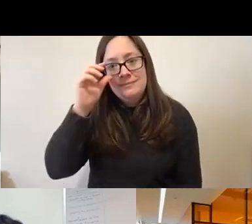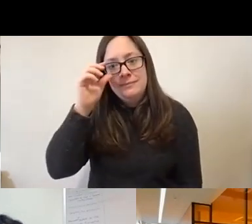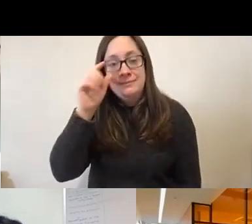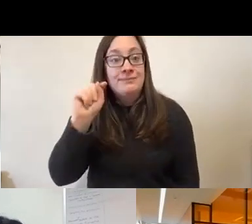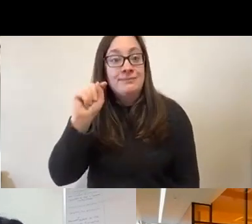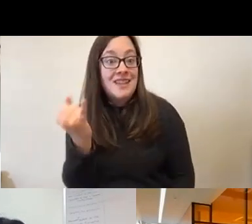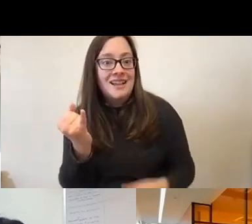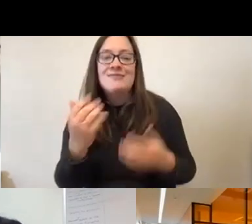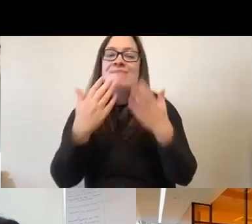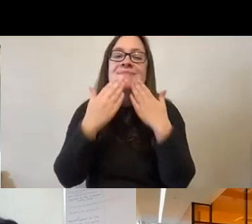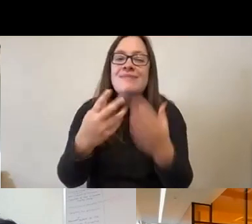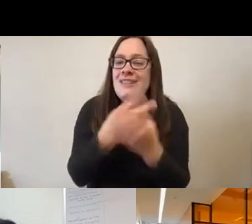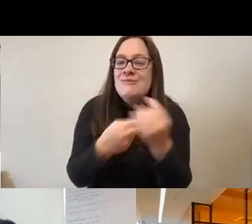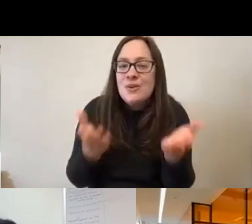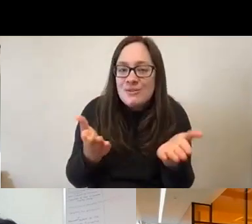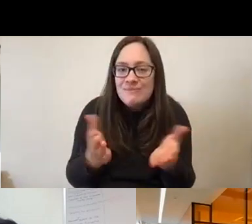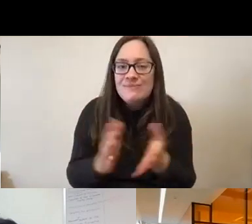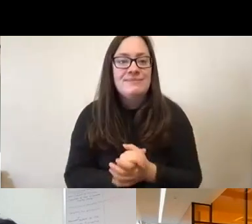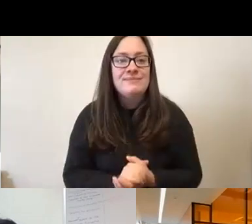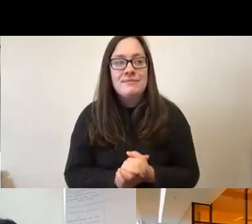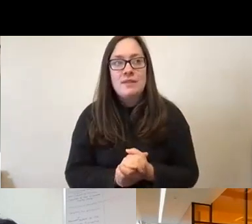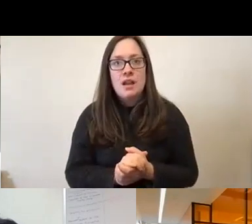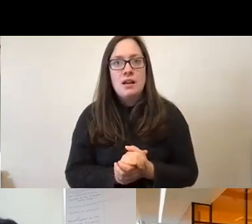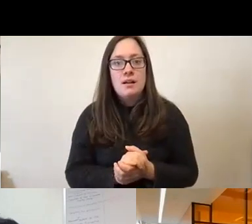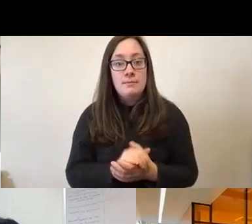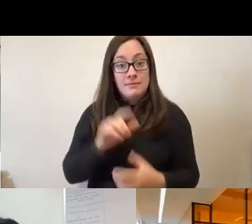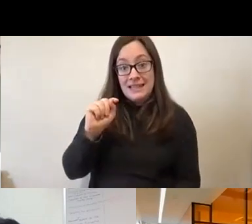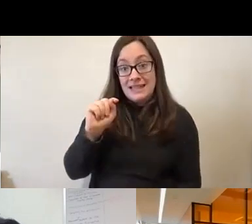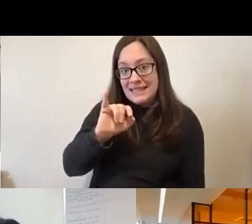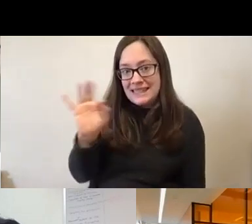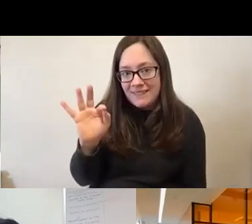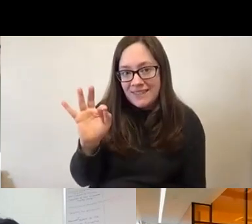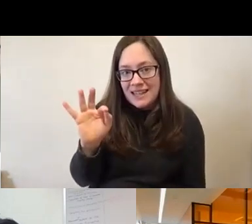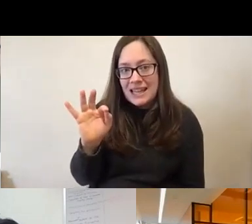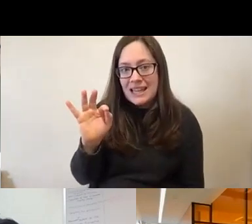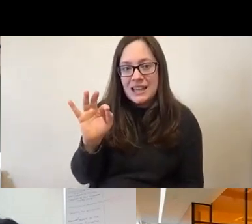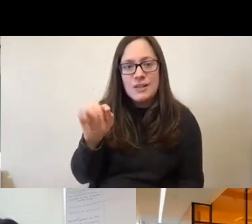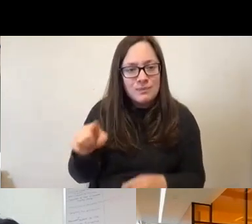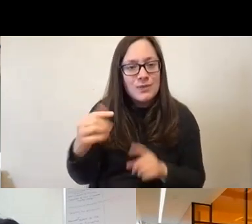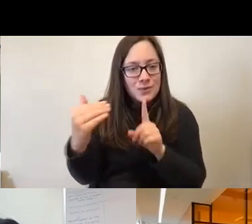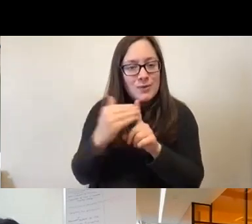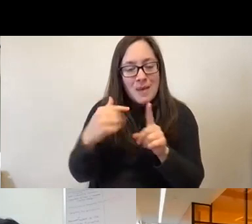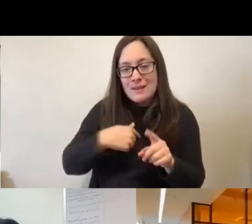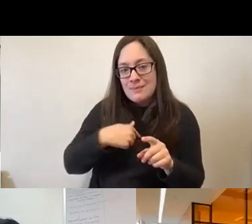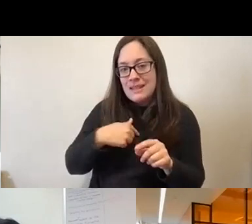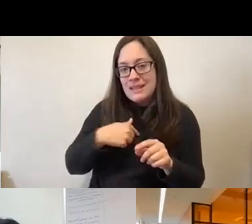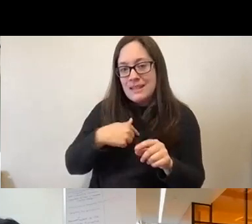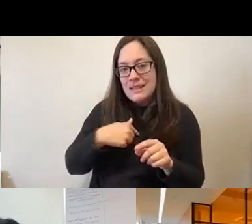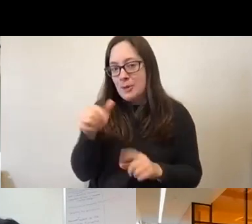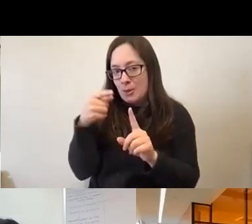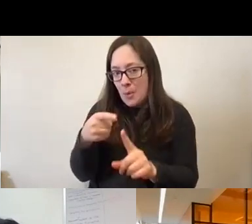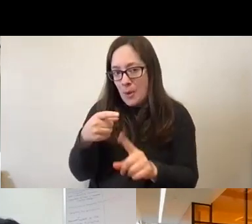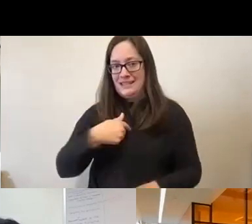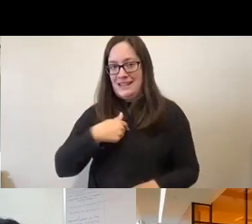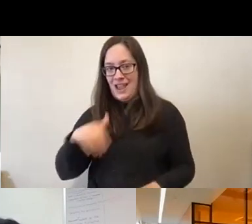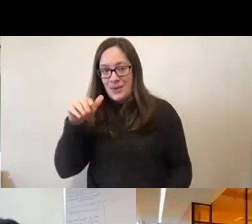Thank you. Thank you both very much. And Tiffany, really quick, you brought me back to a relating point as I grew up in northern New Jersey, so